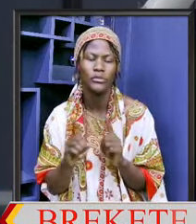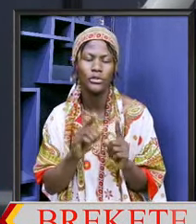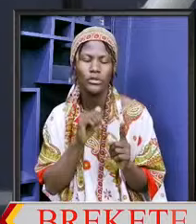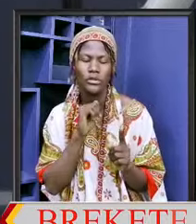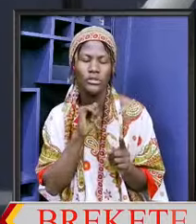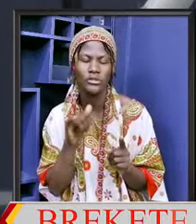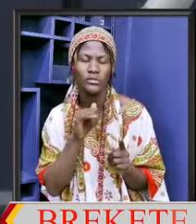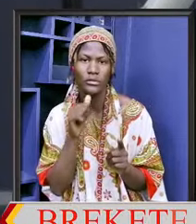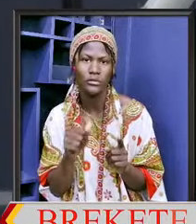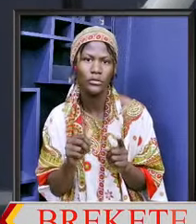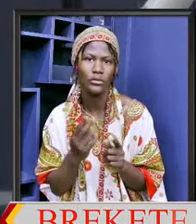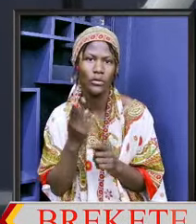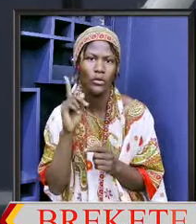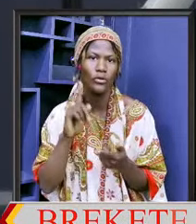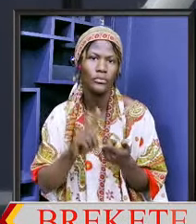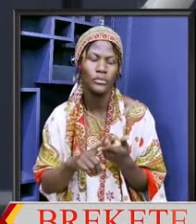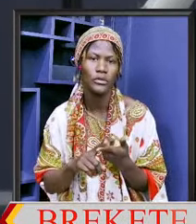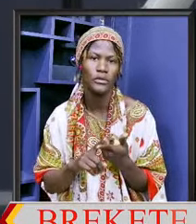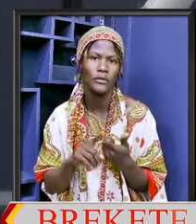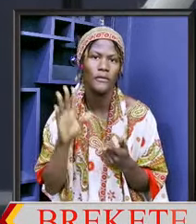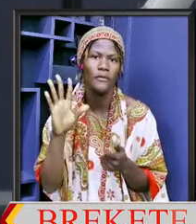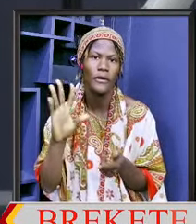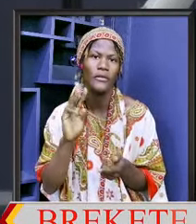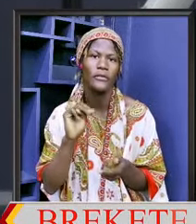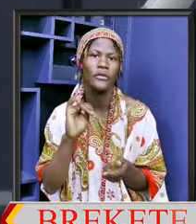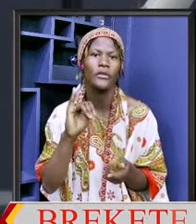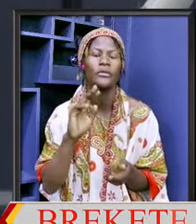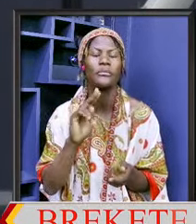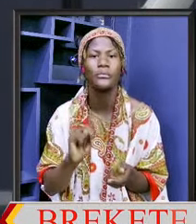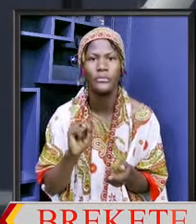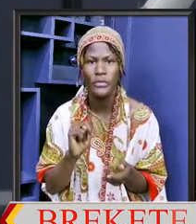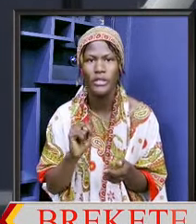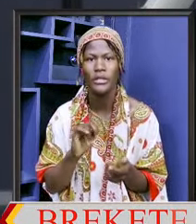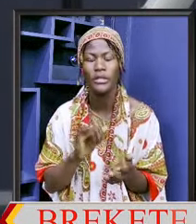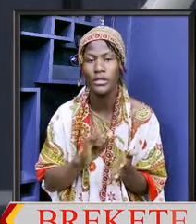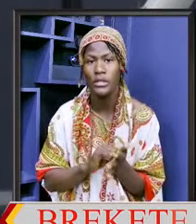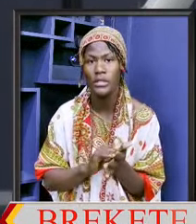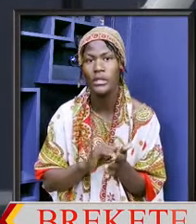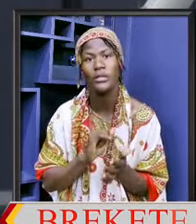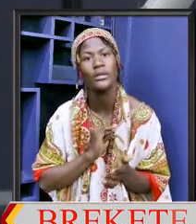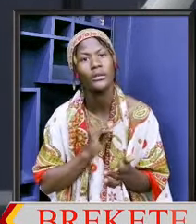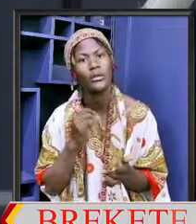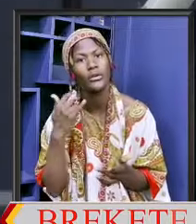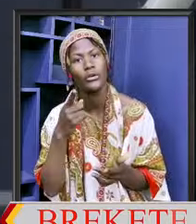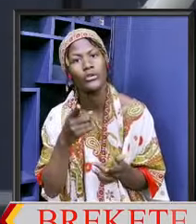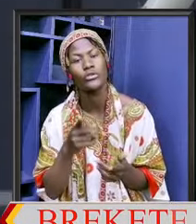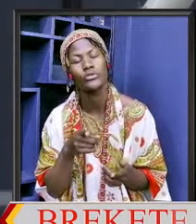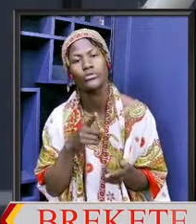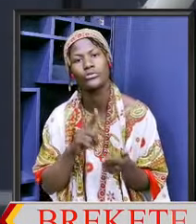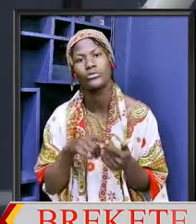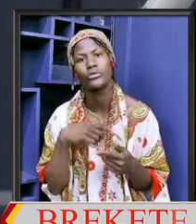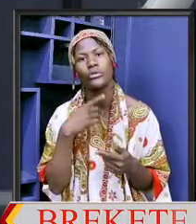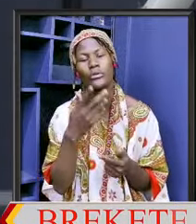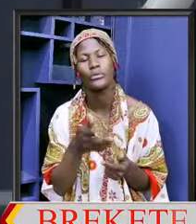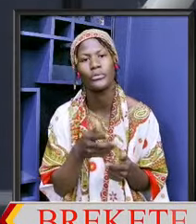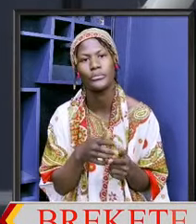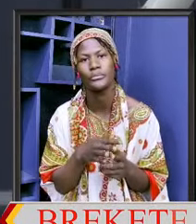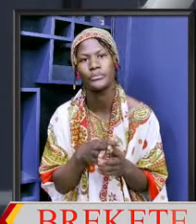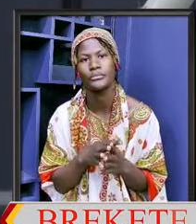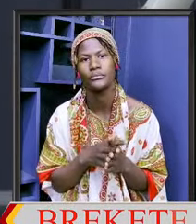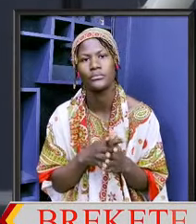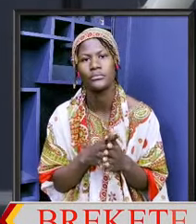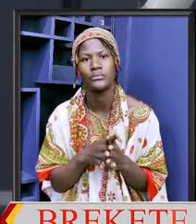said somebody don't call her. I say okay. So that is why I have to call you to give you update. Thank you. And say make a